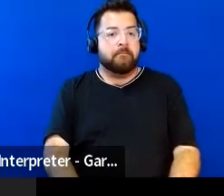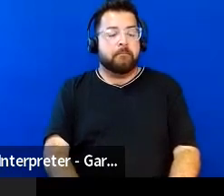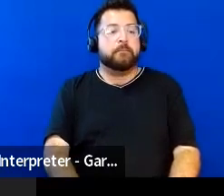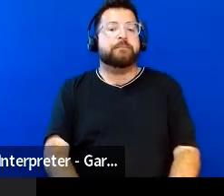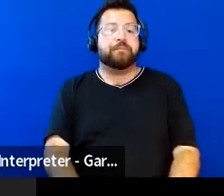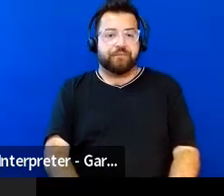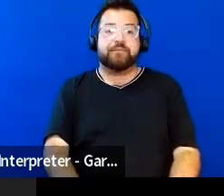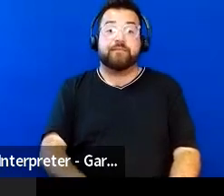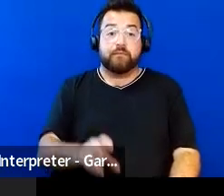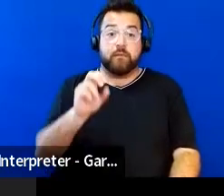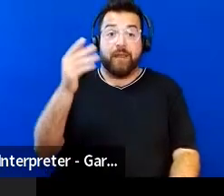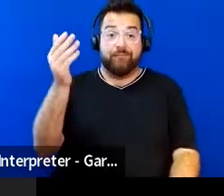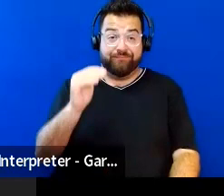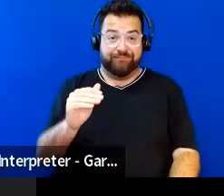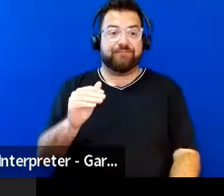Okay, and then we have